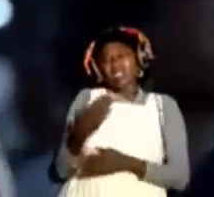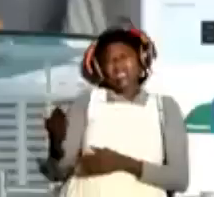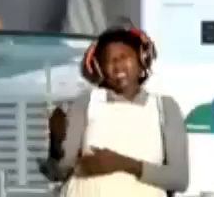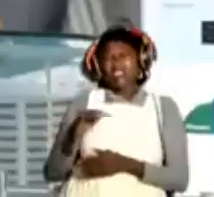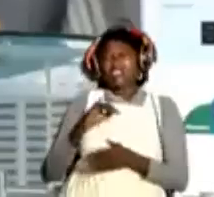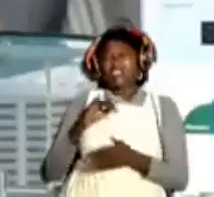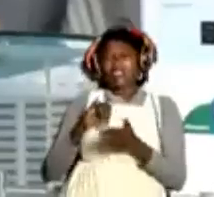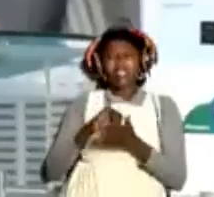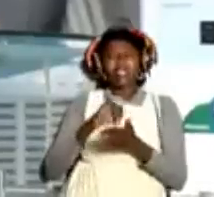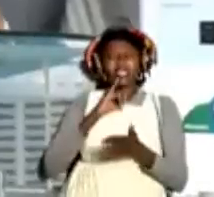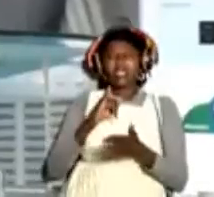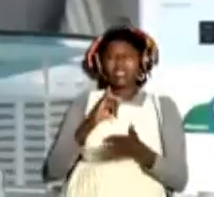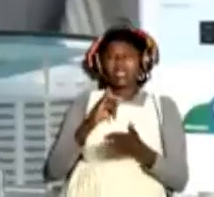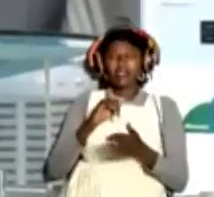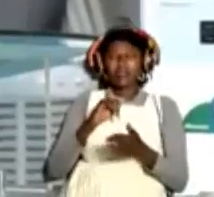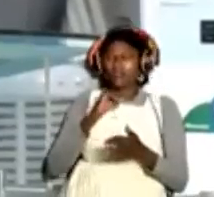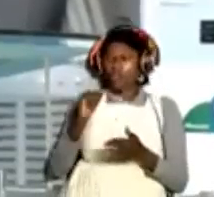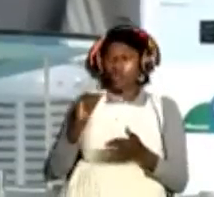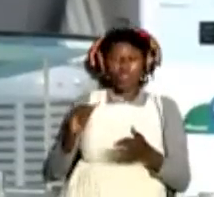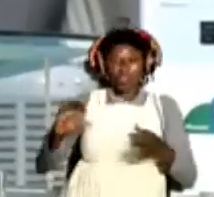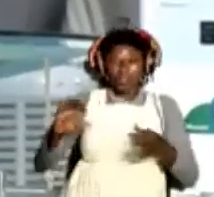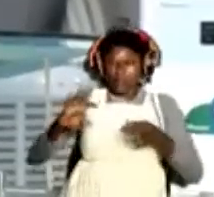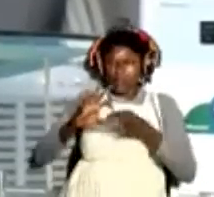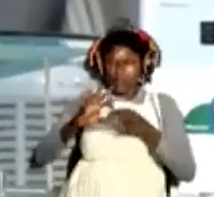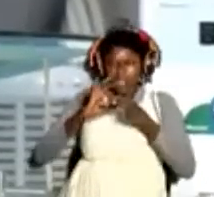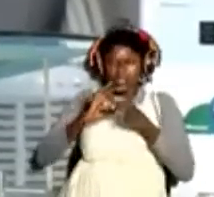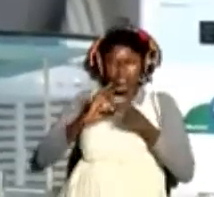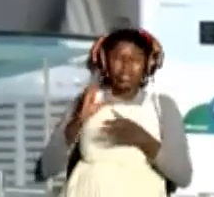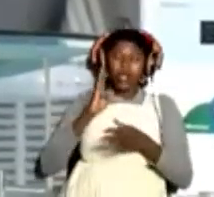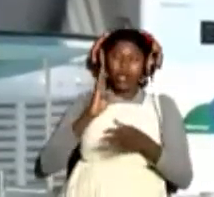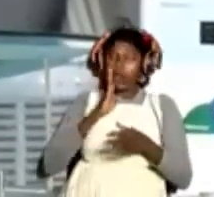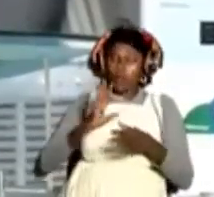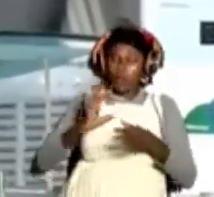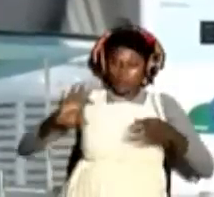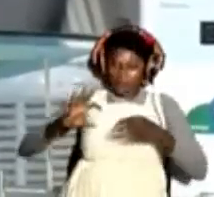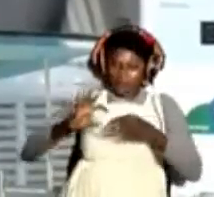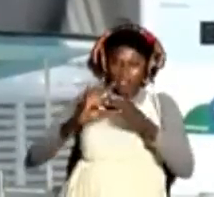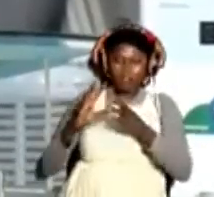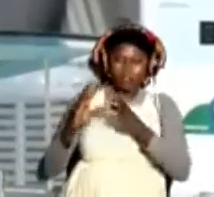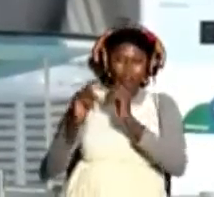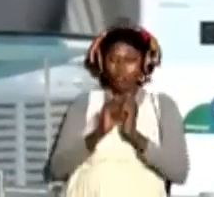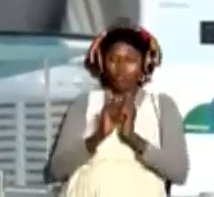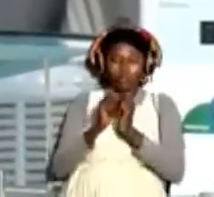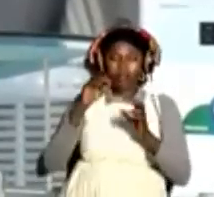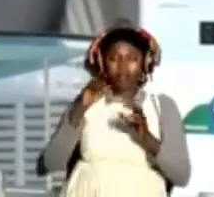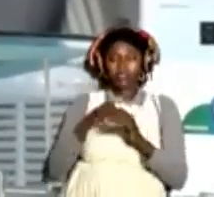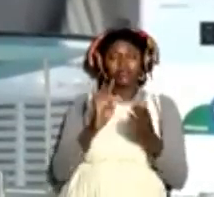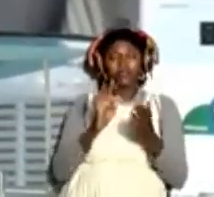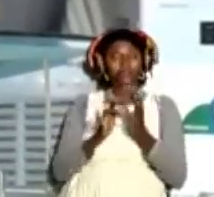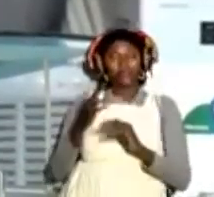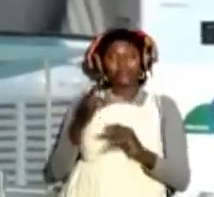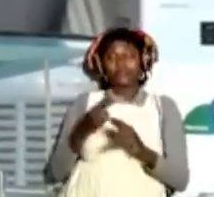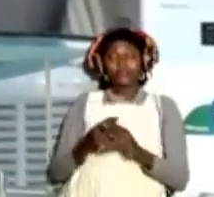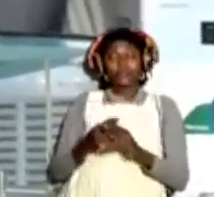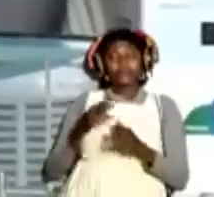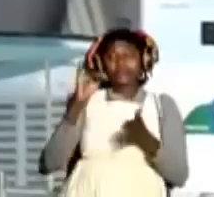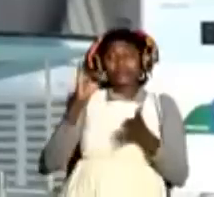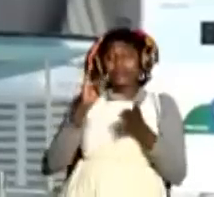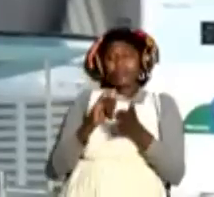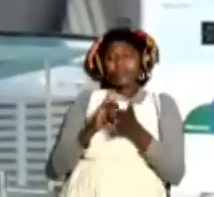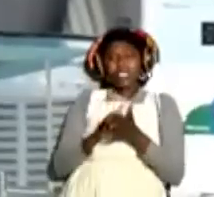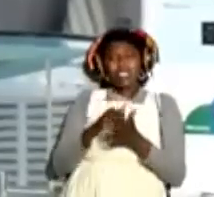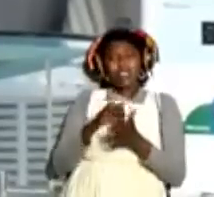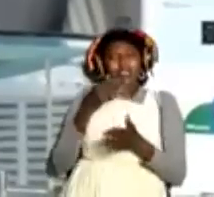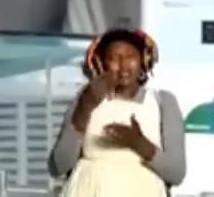of joints, you bring them back to shape in the name of Jesus Christ. That which the devil thought